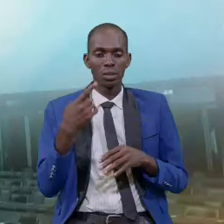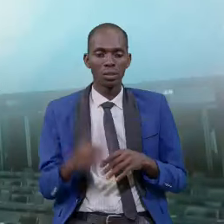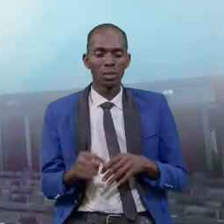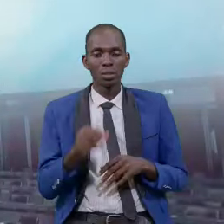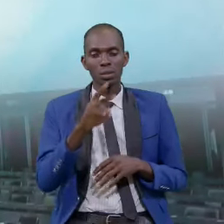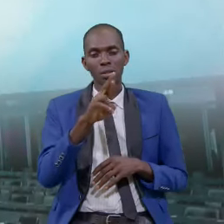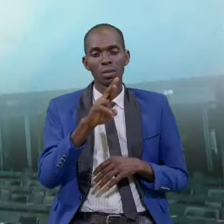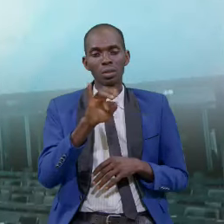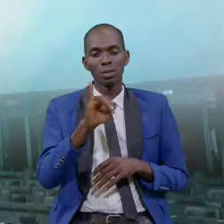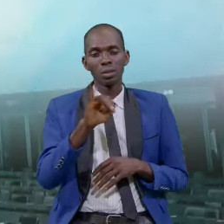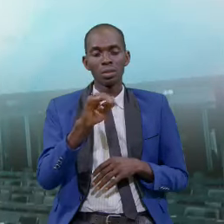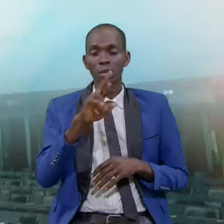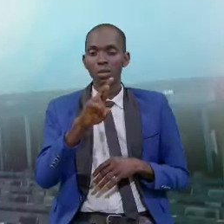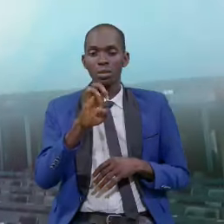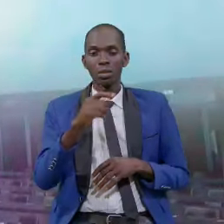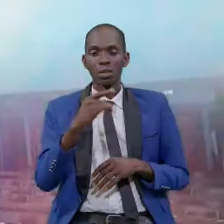regional headquarters is